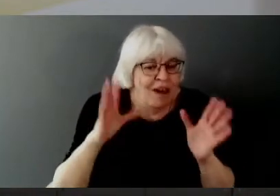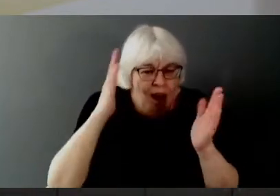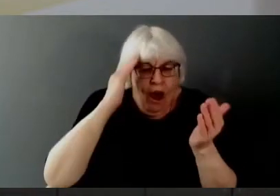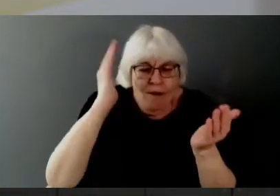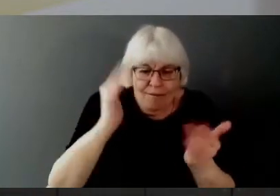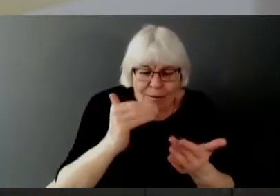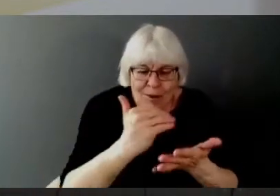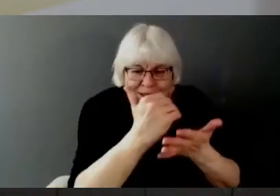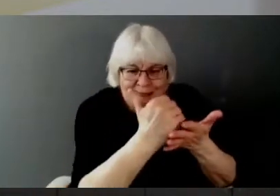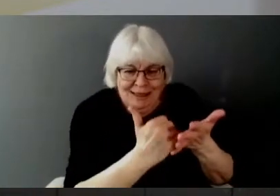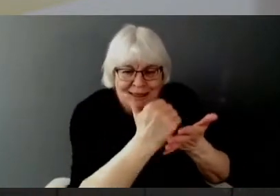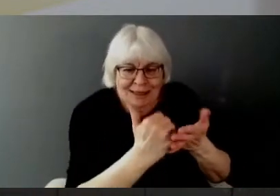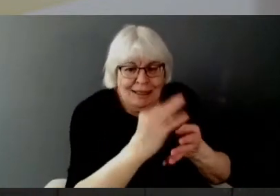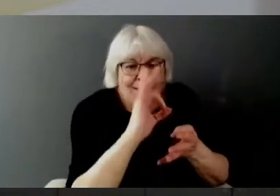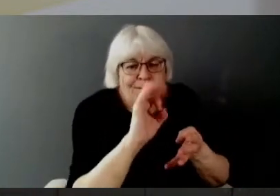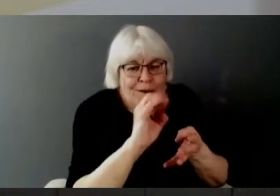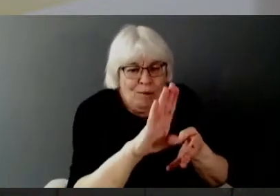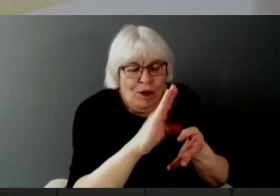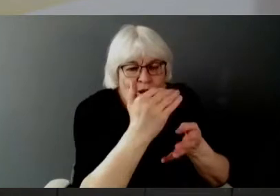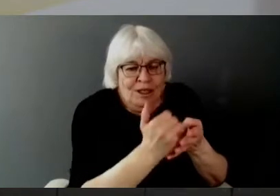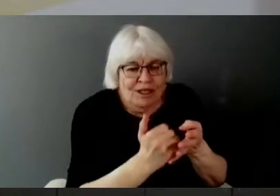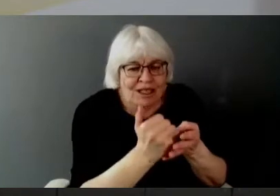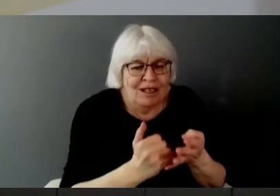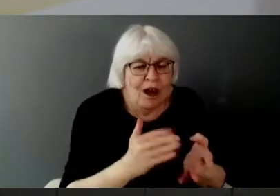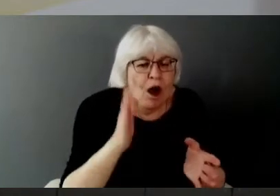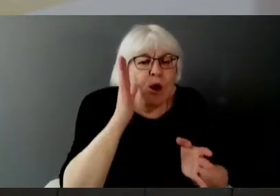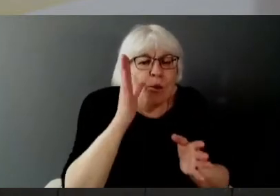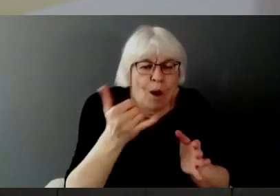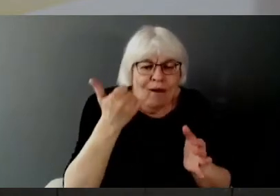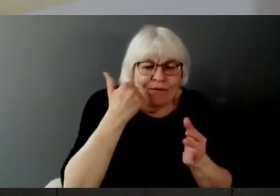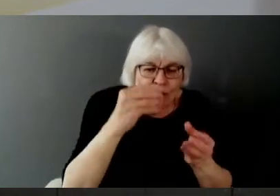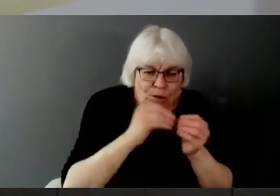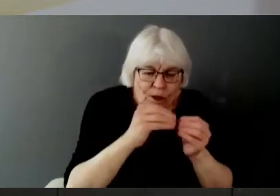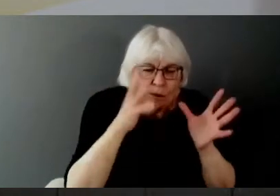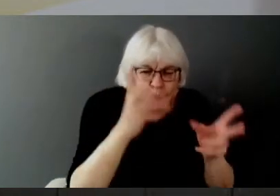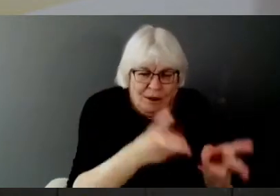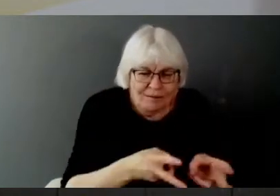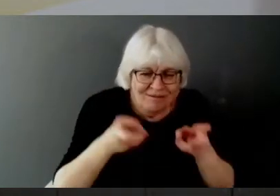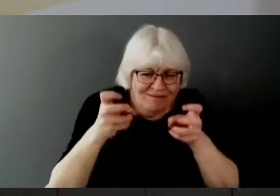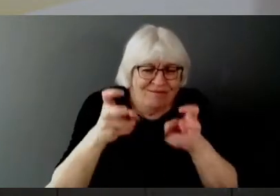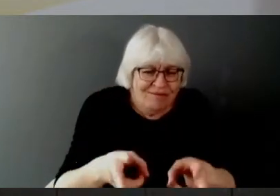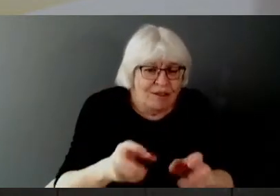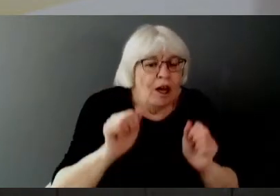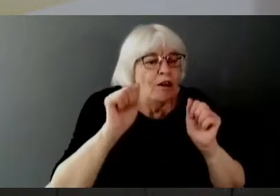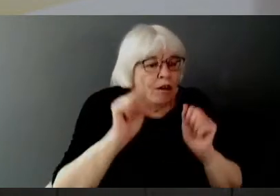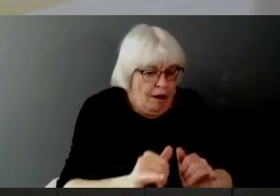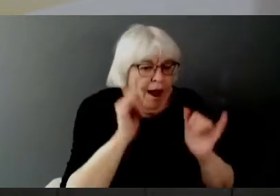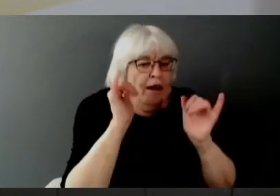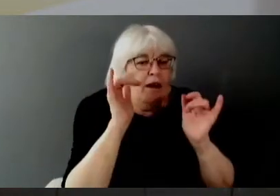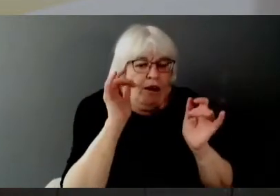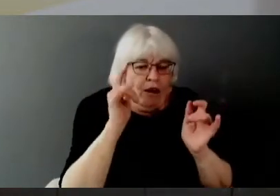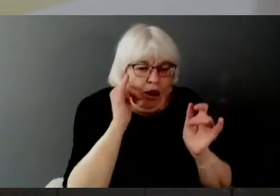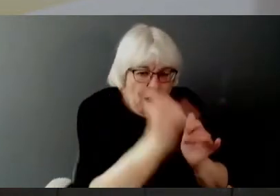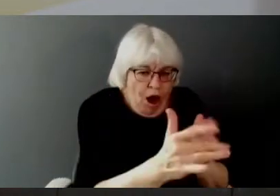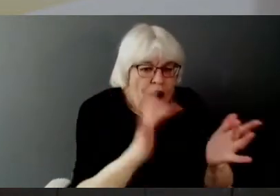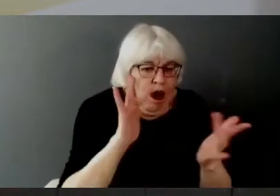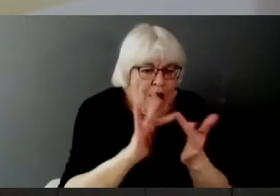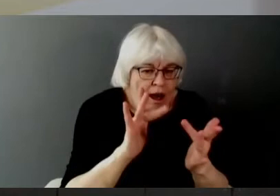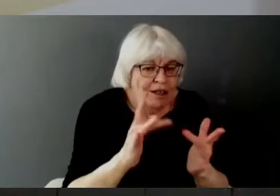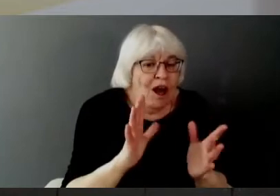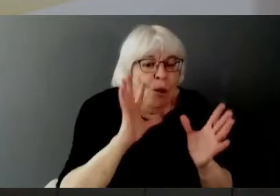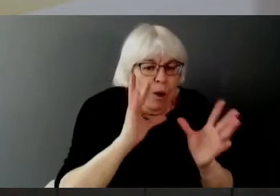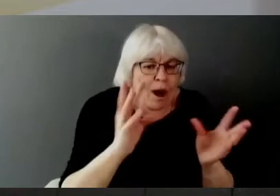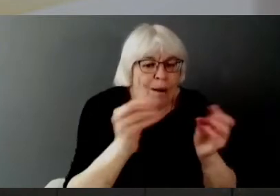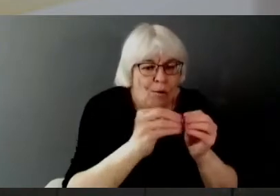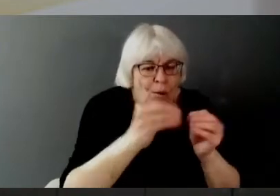be a phone number to be able to call, and there'll be more information on how to book those appointments.